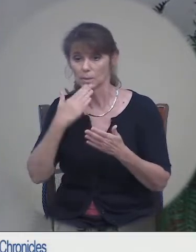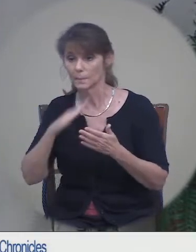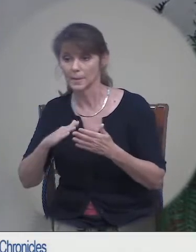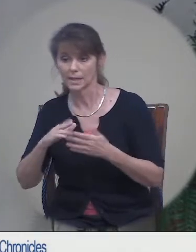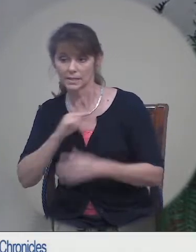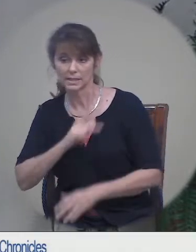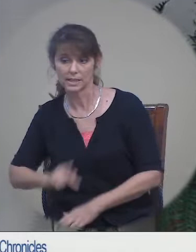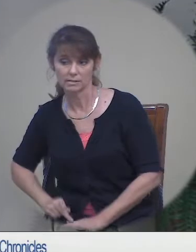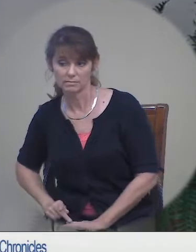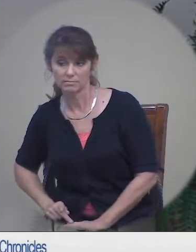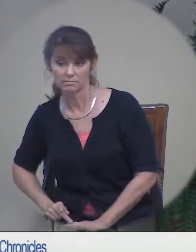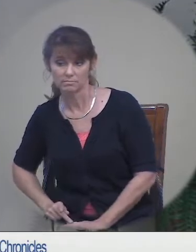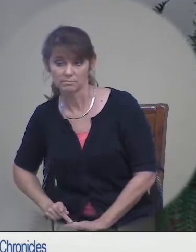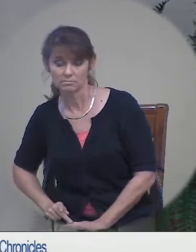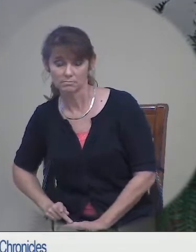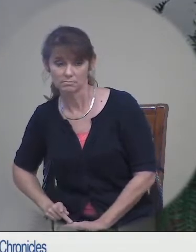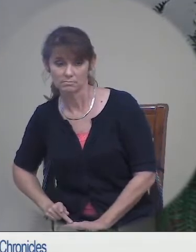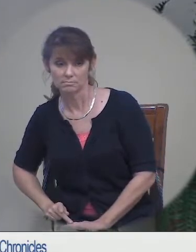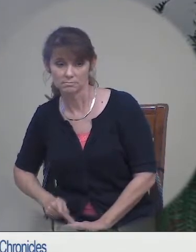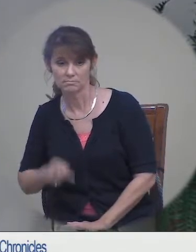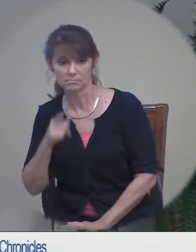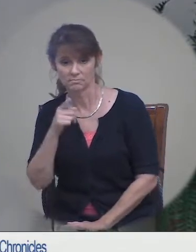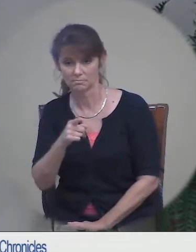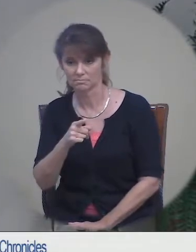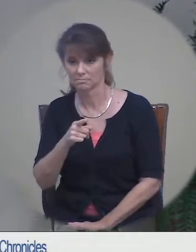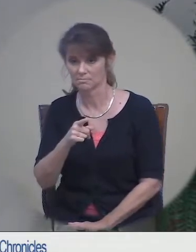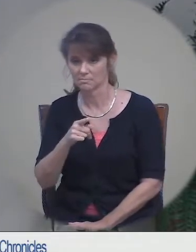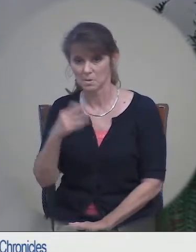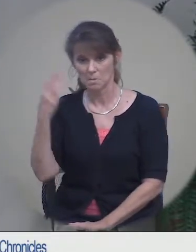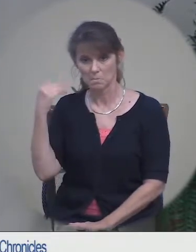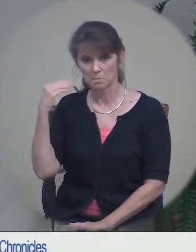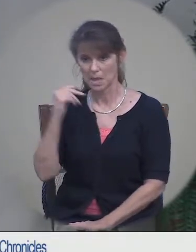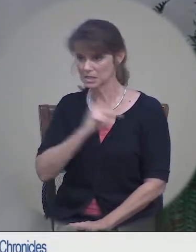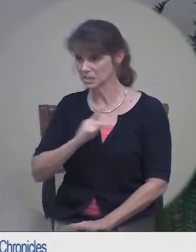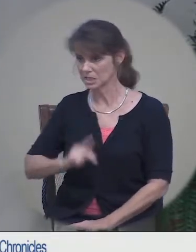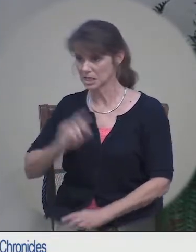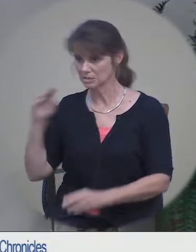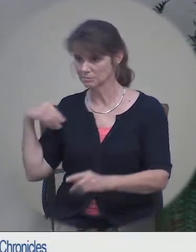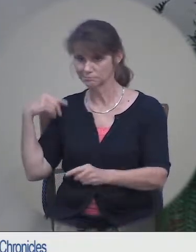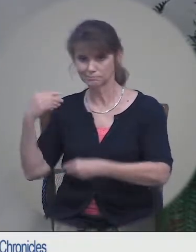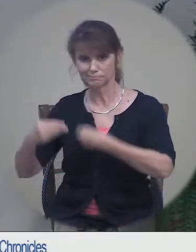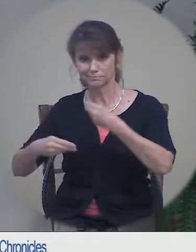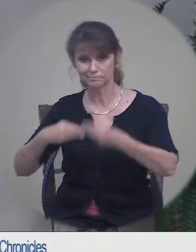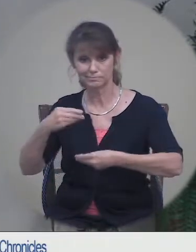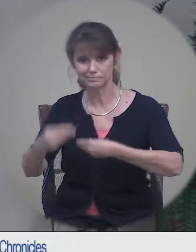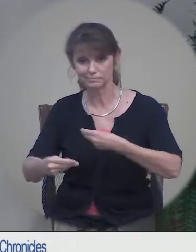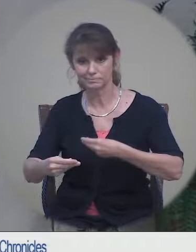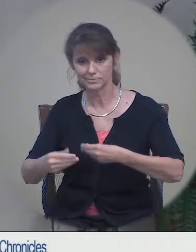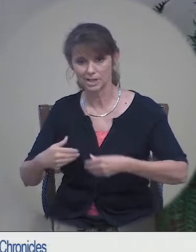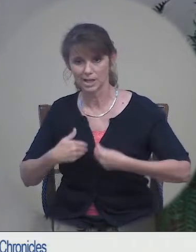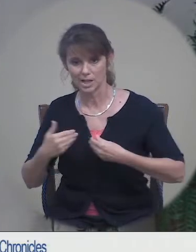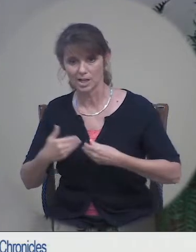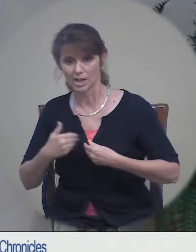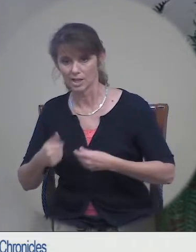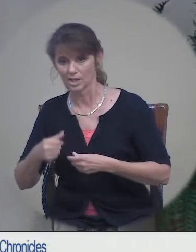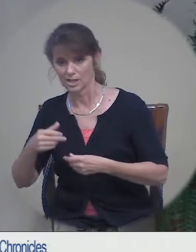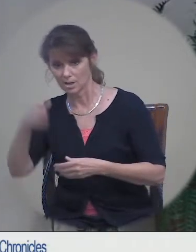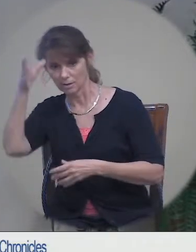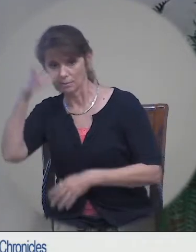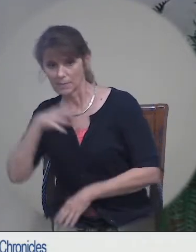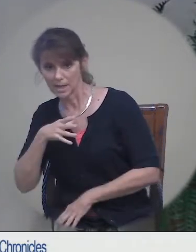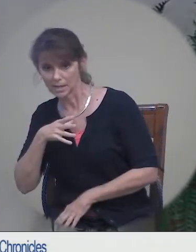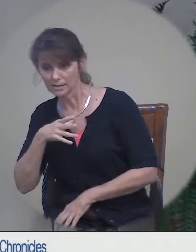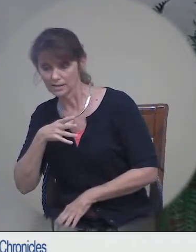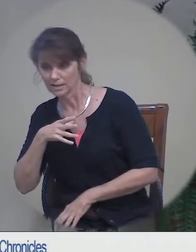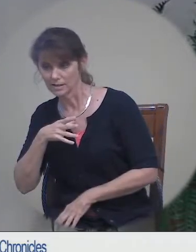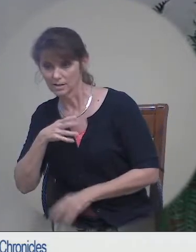Yeah. I mean, what have we seen? What's been the biblical record down through the... What happens when young men assume the throne and they don't have